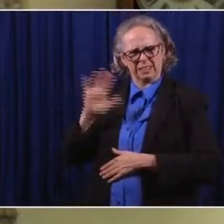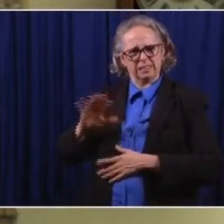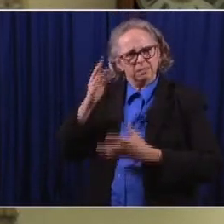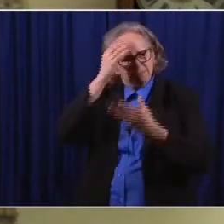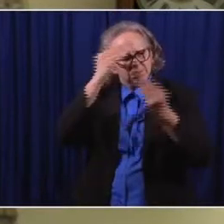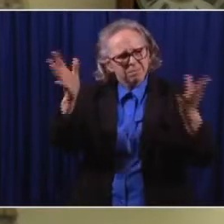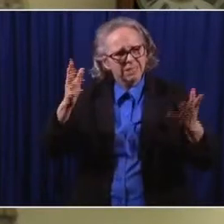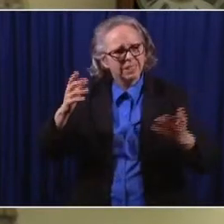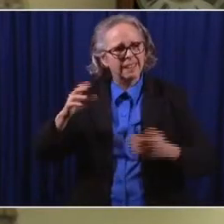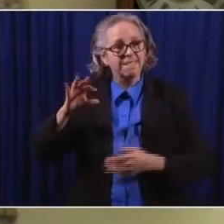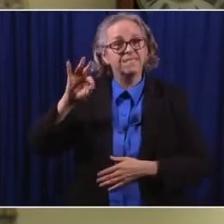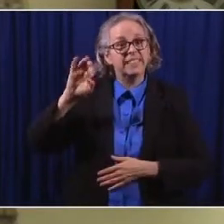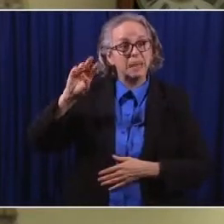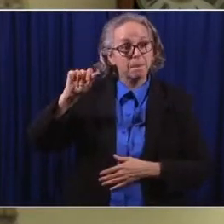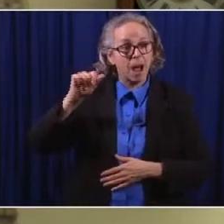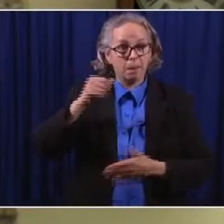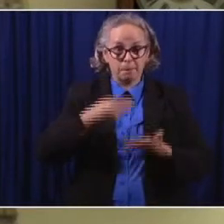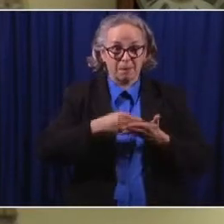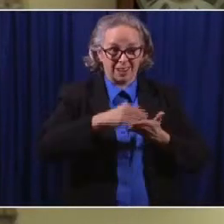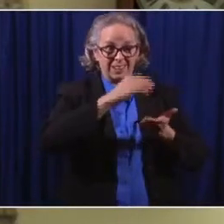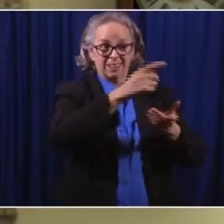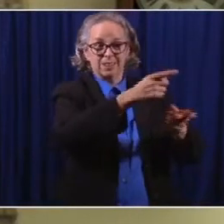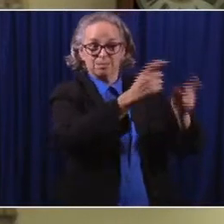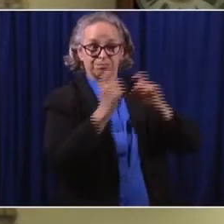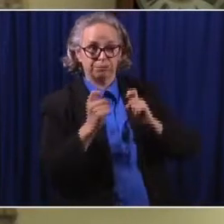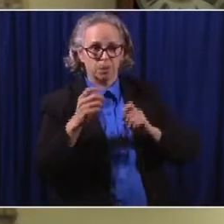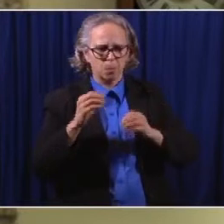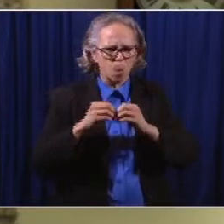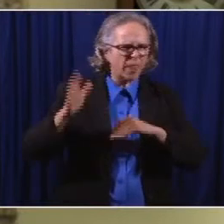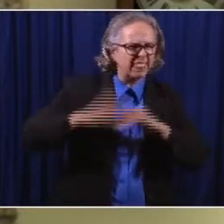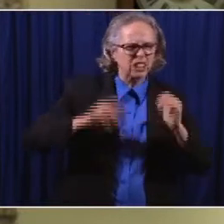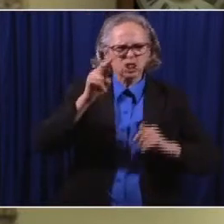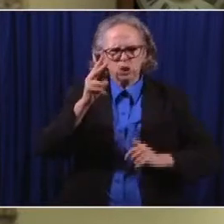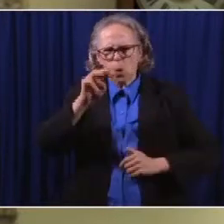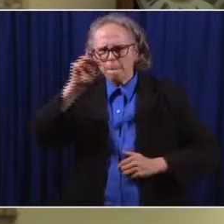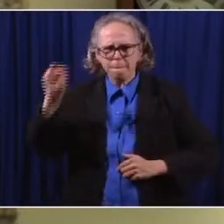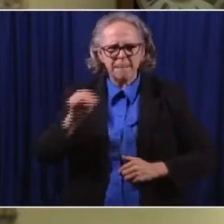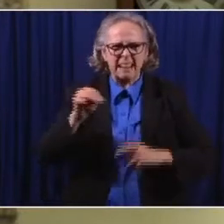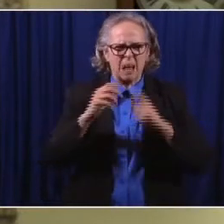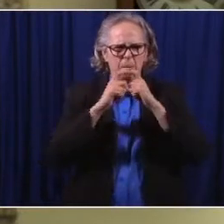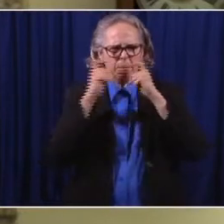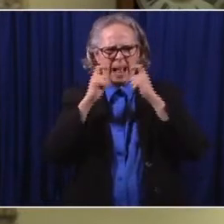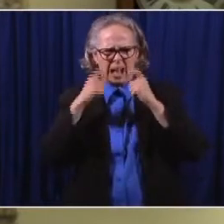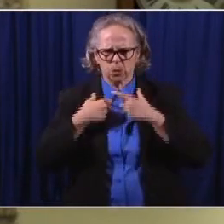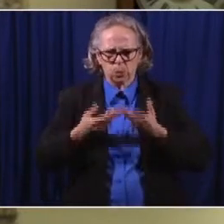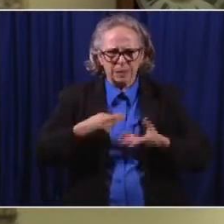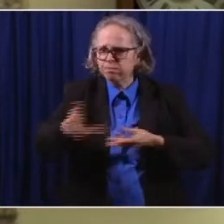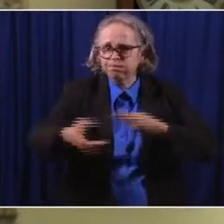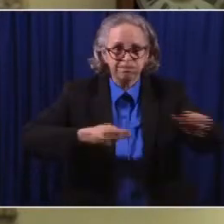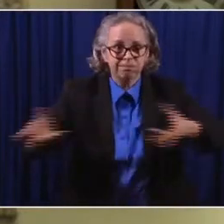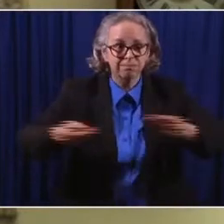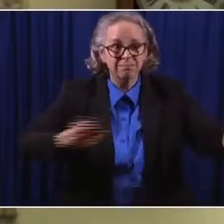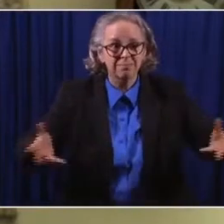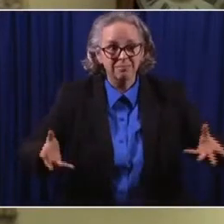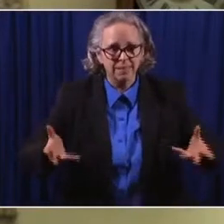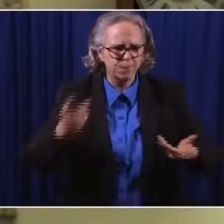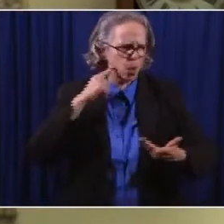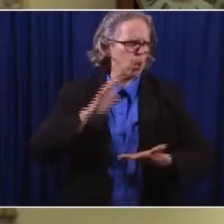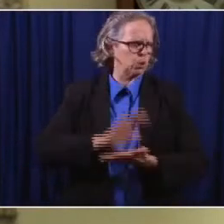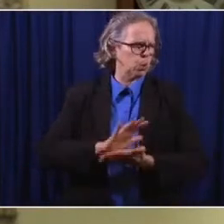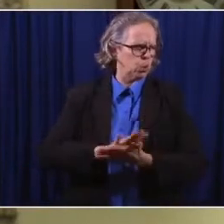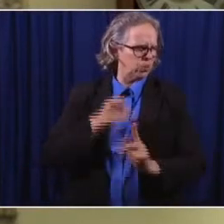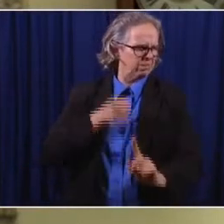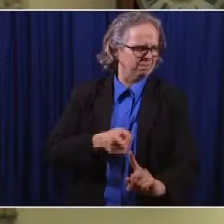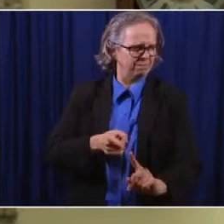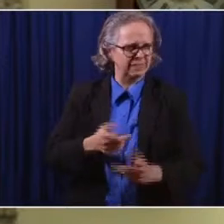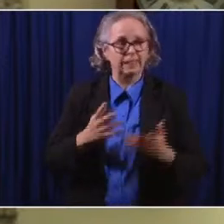FEMA, more than 2 million masks that we delivered to state education service centers to distribute to students and teachers in K through 12.